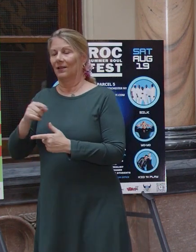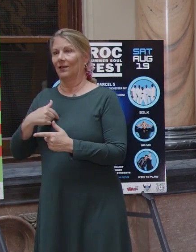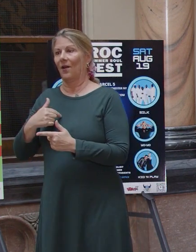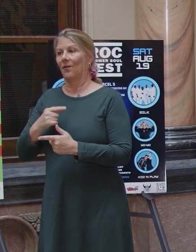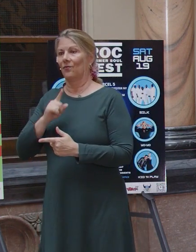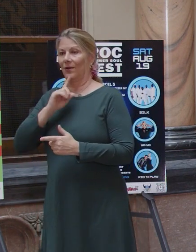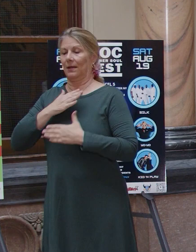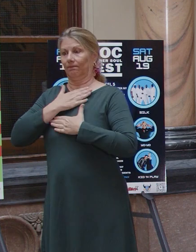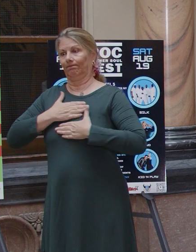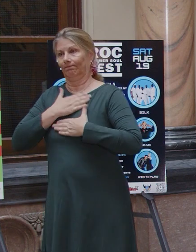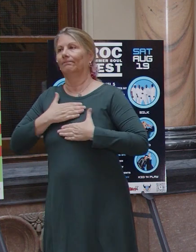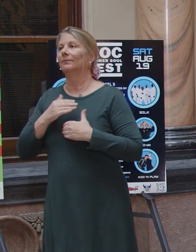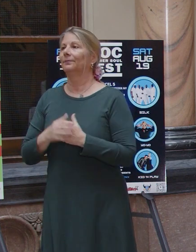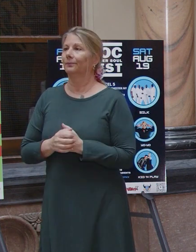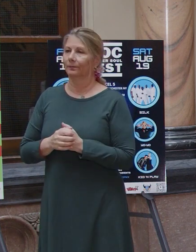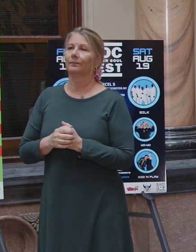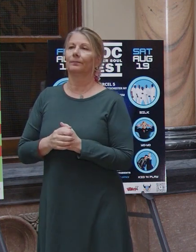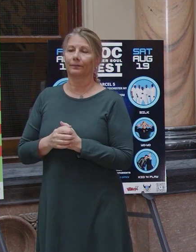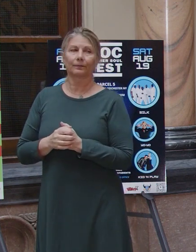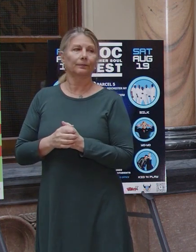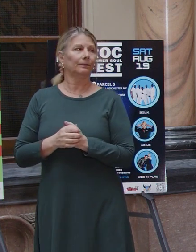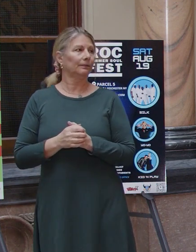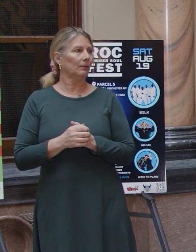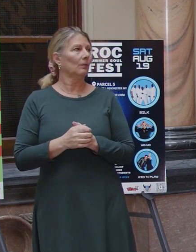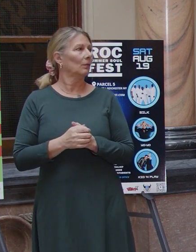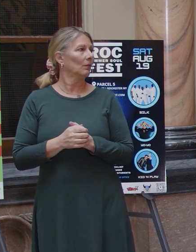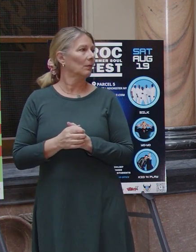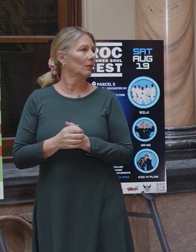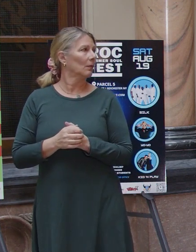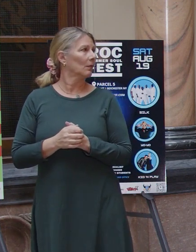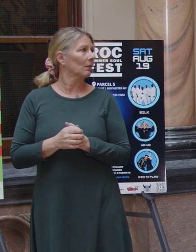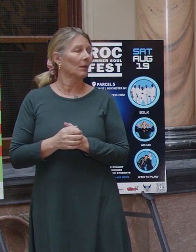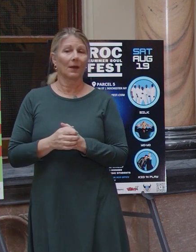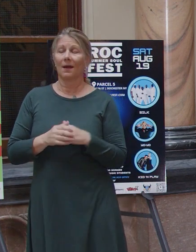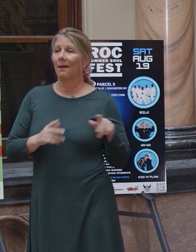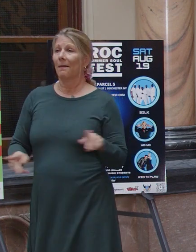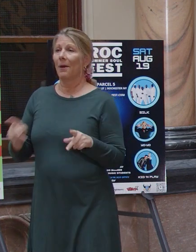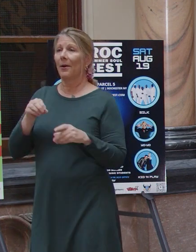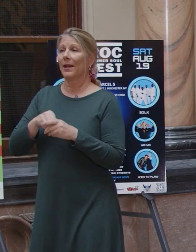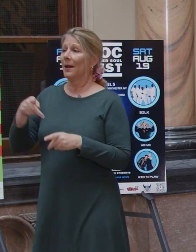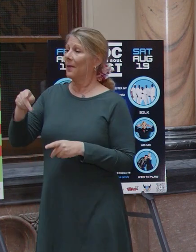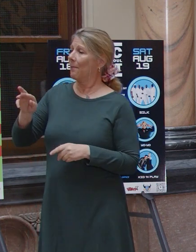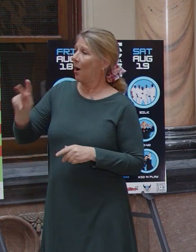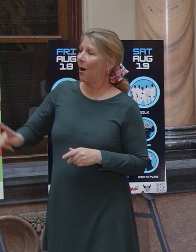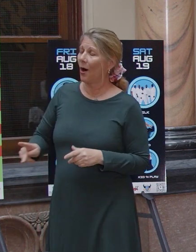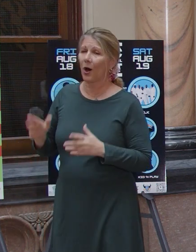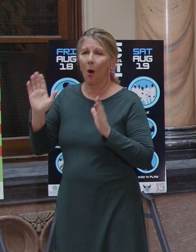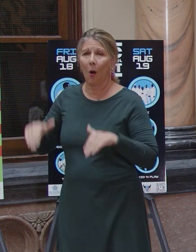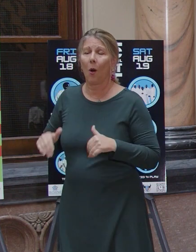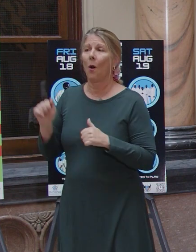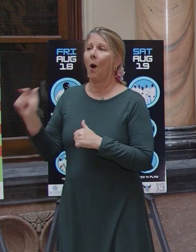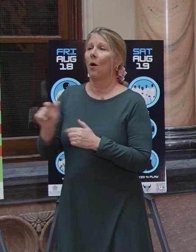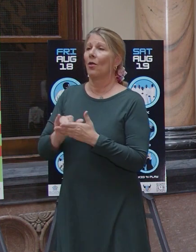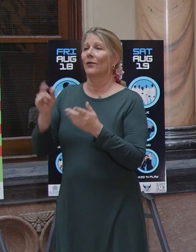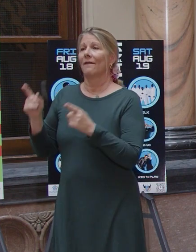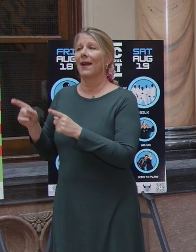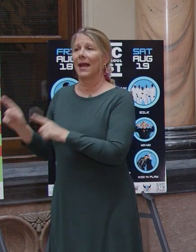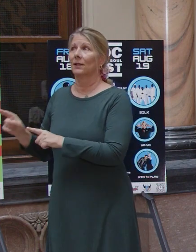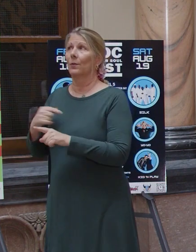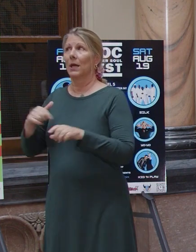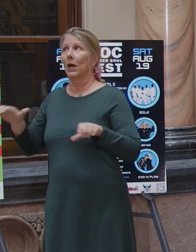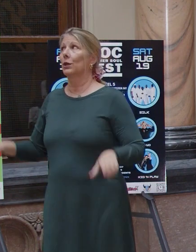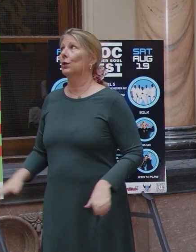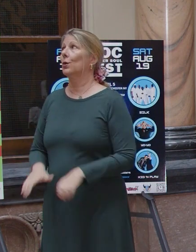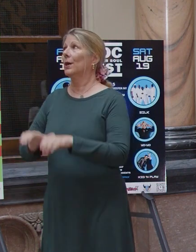really extending out our summer. And we just got so many party in the park. We didn't even touch that. All of these events that we are doing are meant to